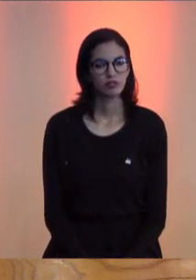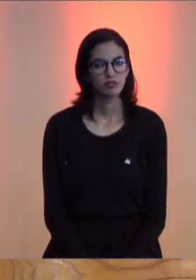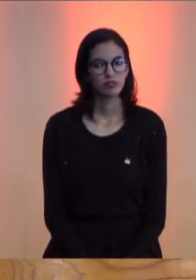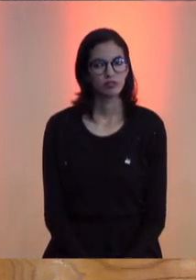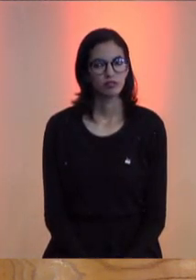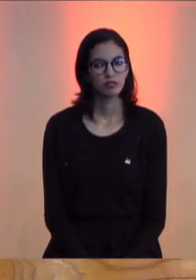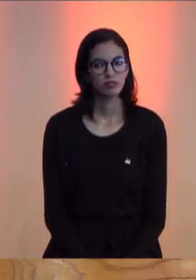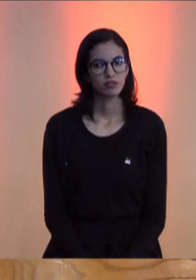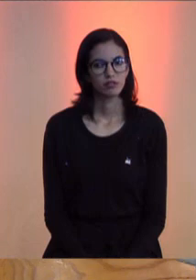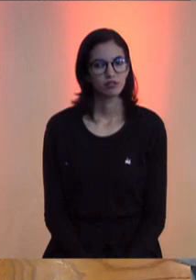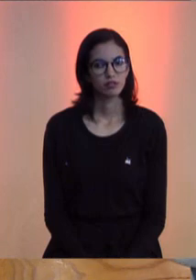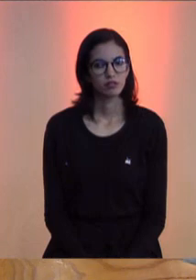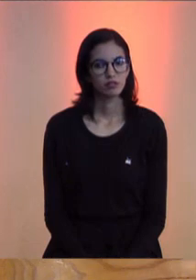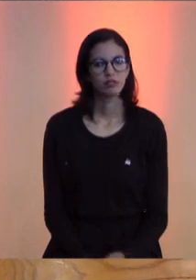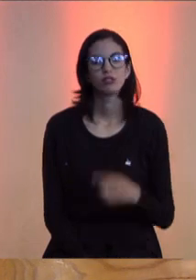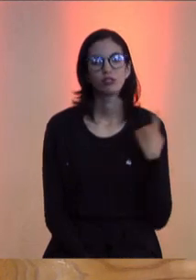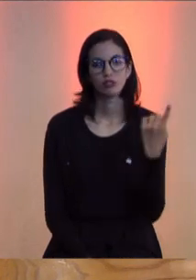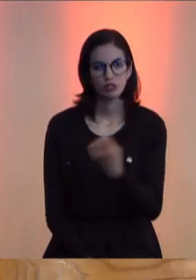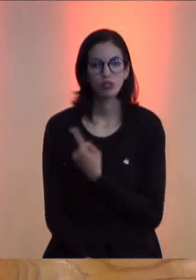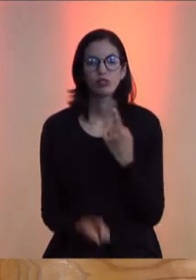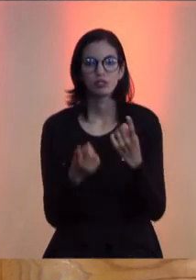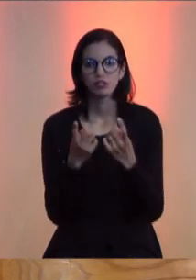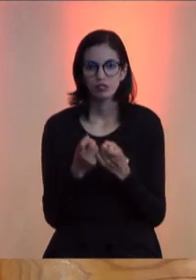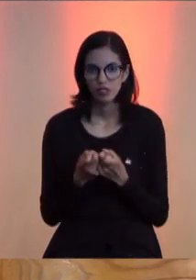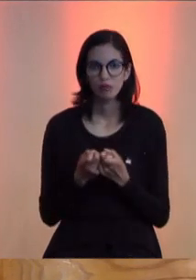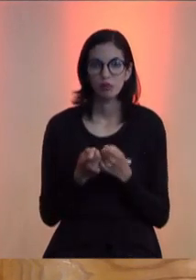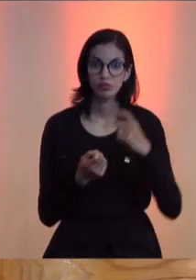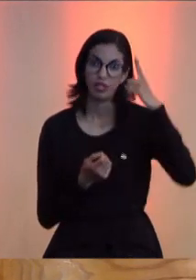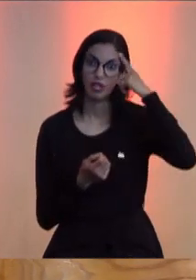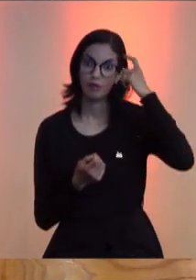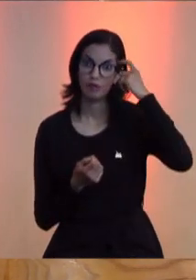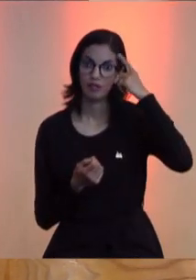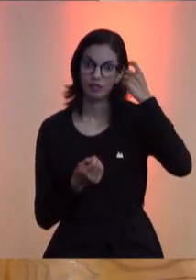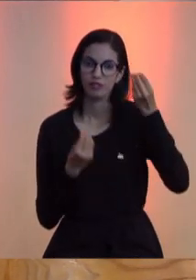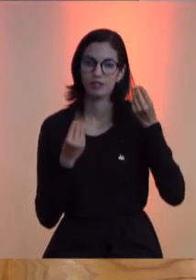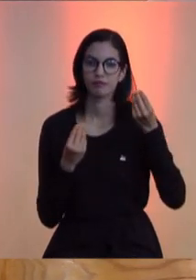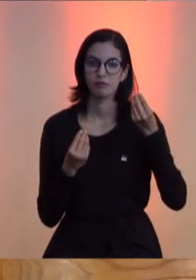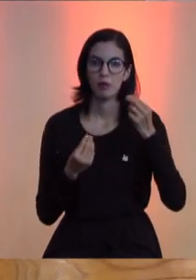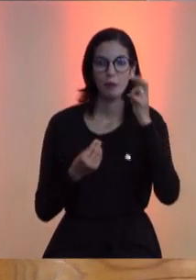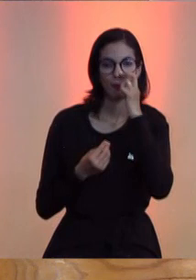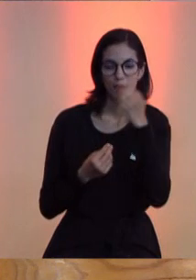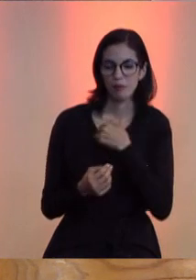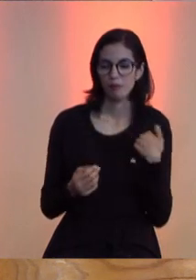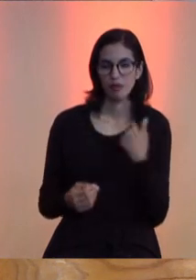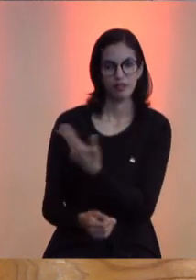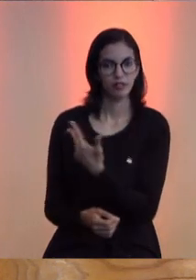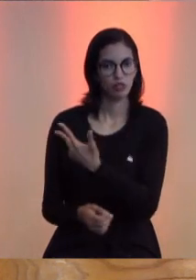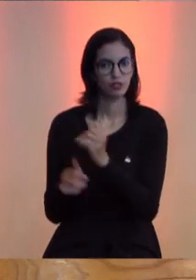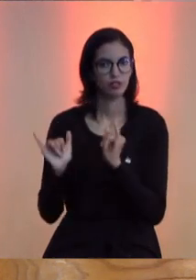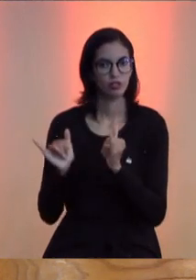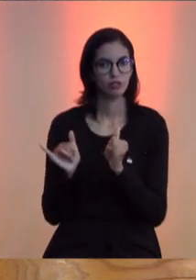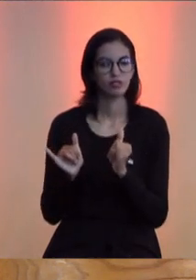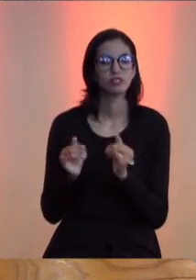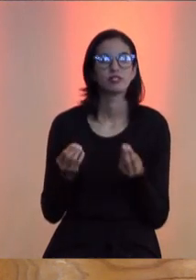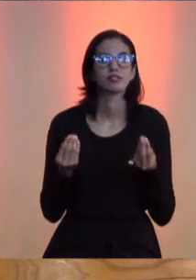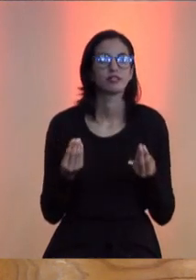Shadrach, Meshach, and Abednego. Aprendamos algo de los padres de Shadrach, Meshach y Abednego. Today here in Argentina and the rest of the world.